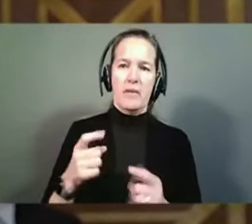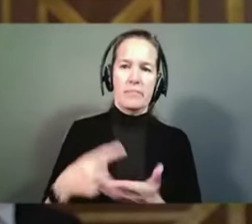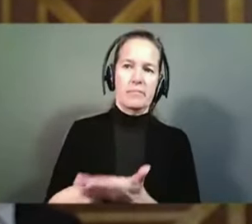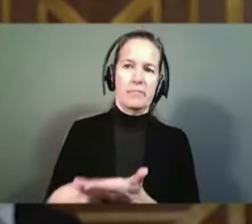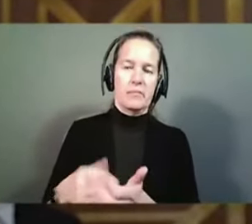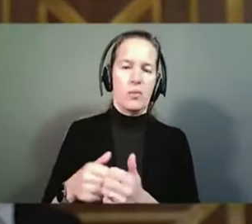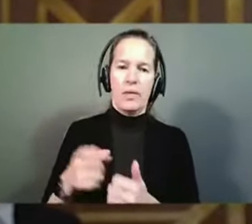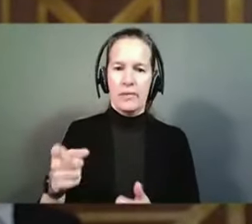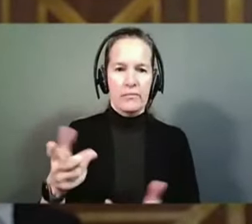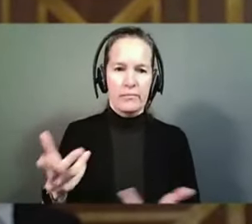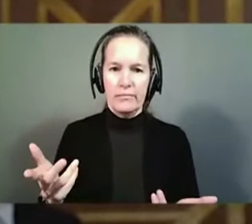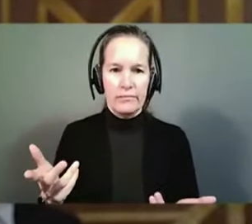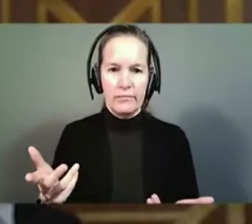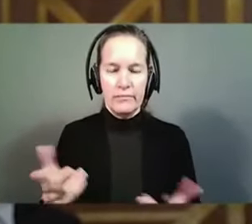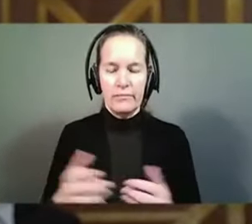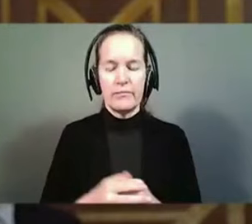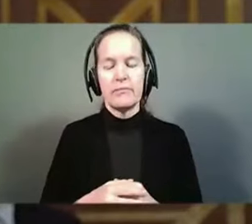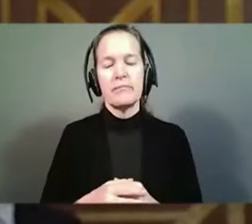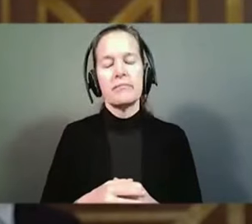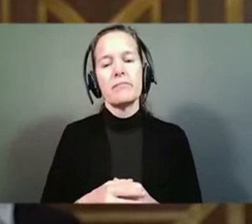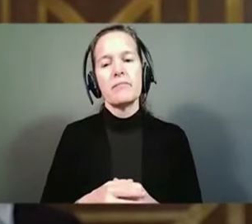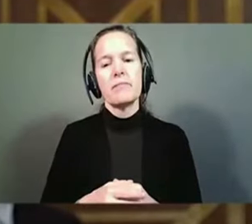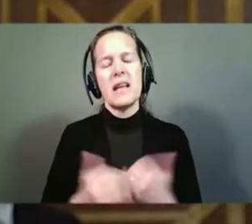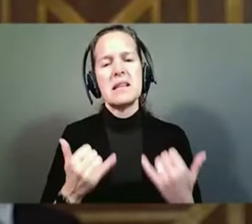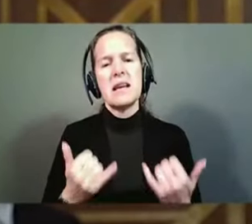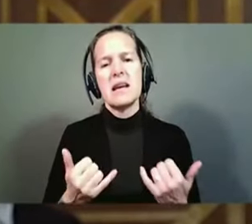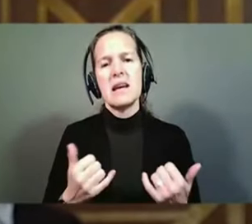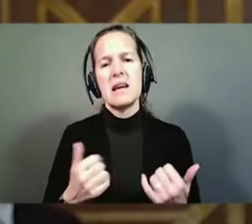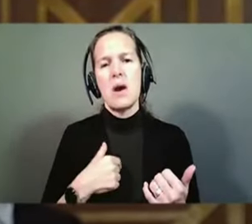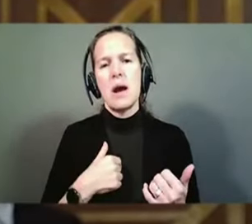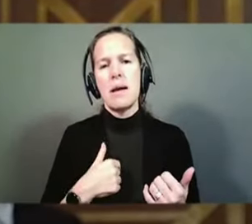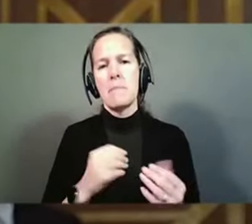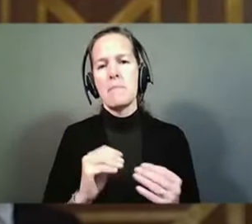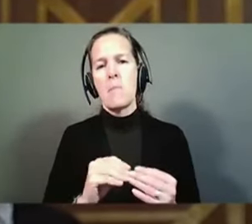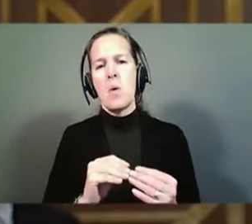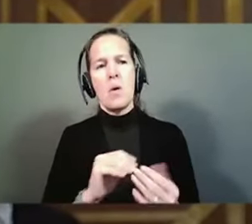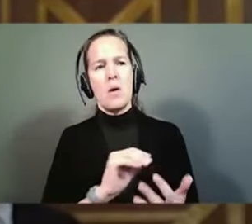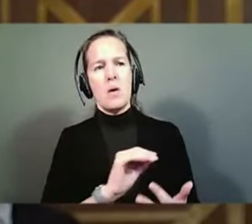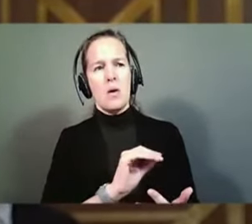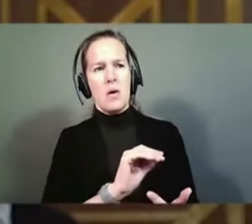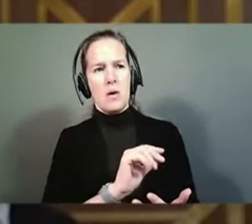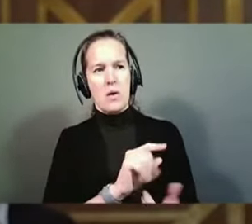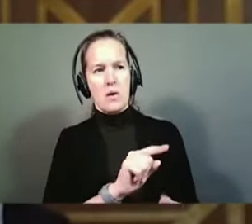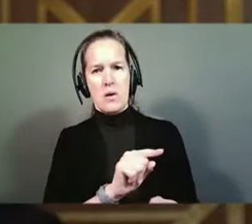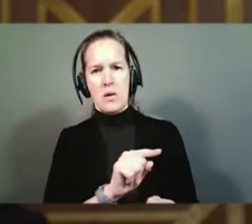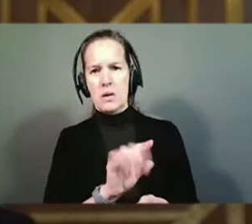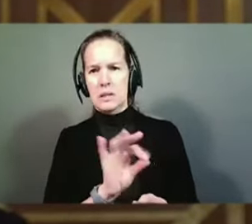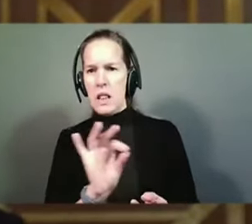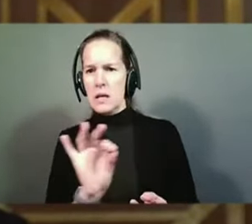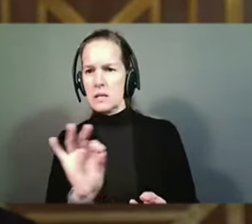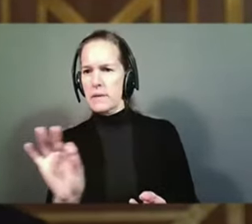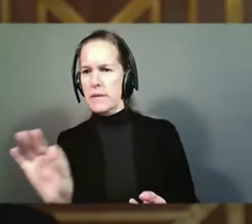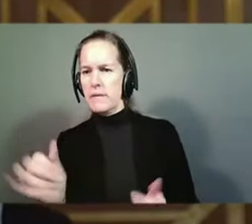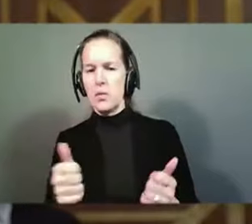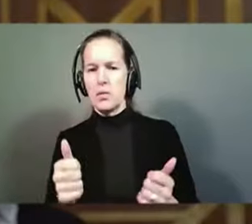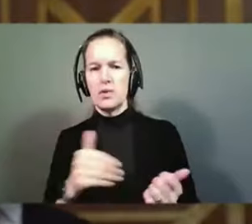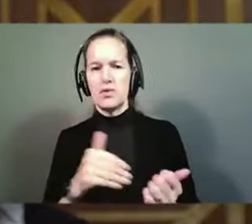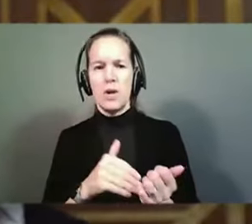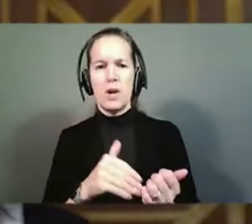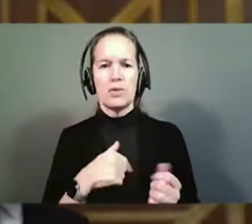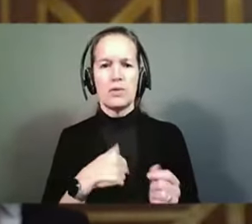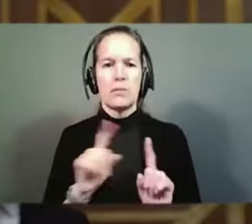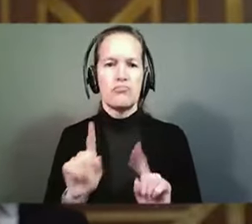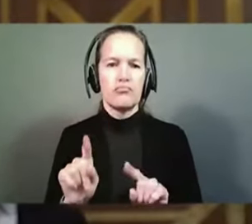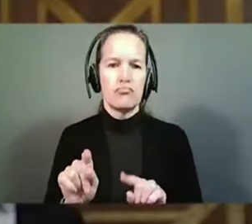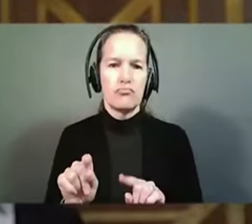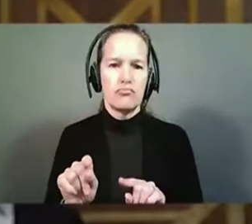I've become more selective in which physicians I see. I ask every single one of them,